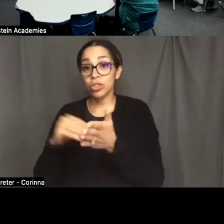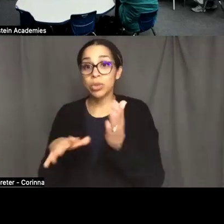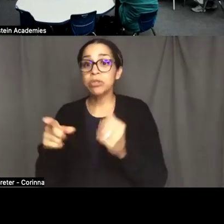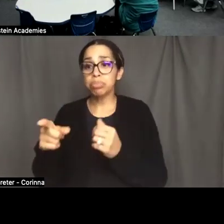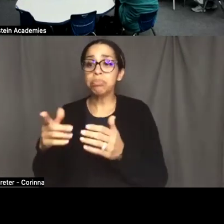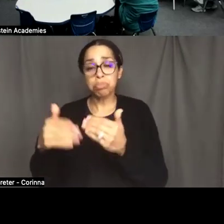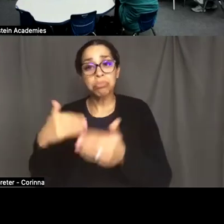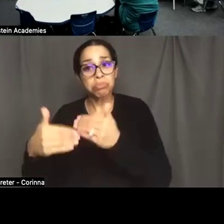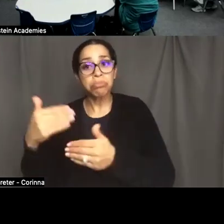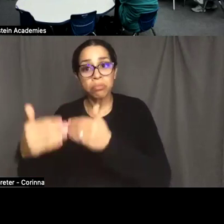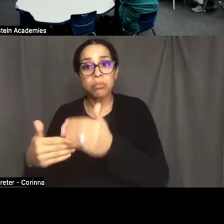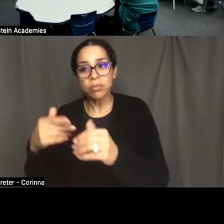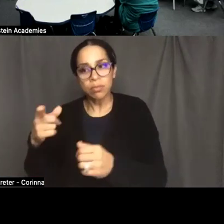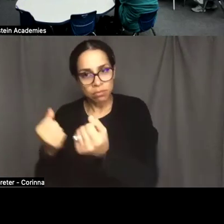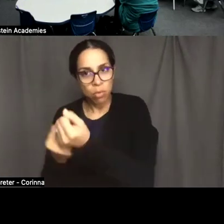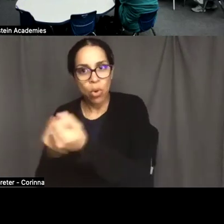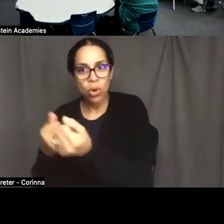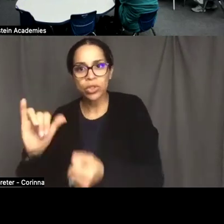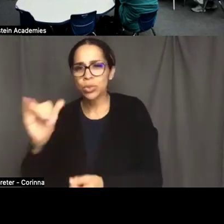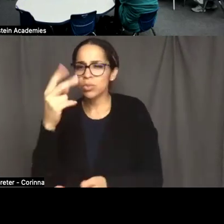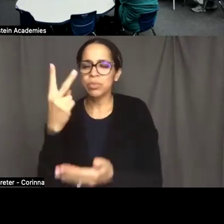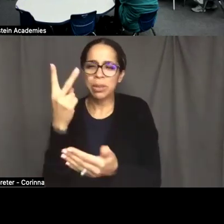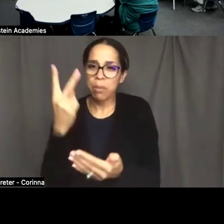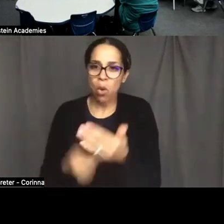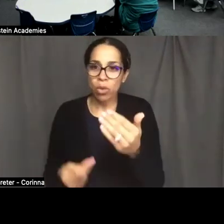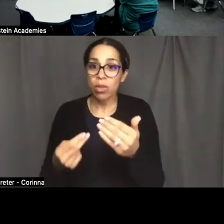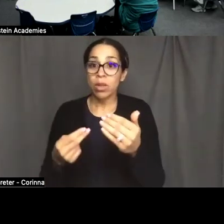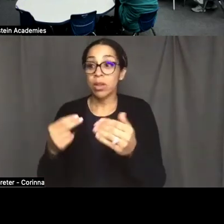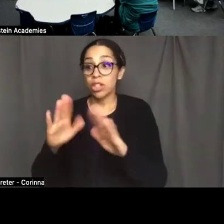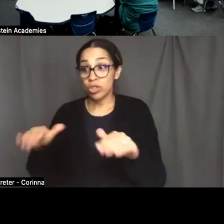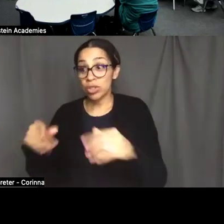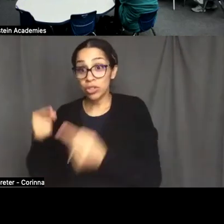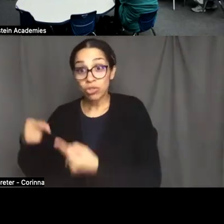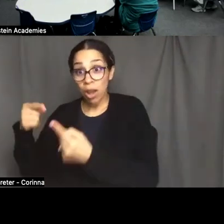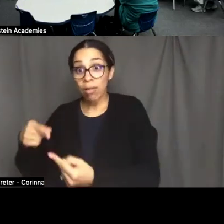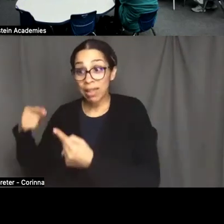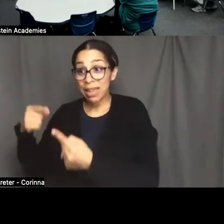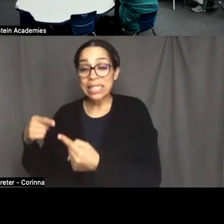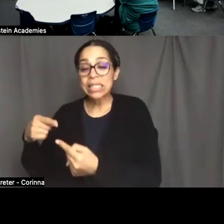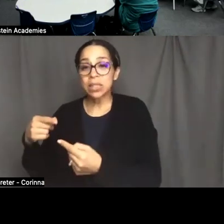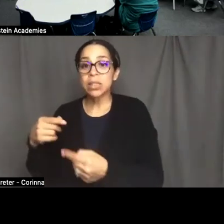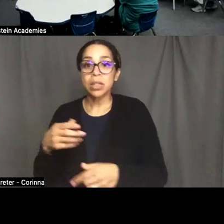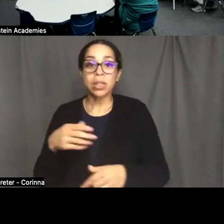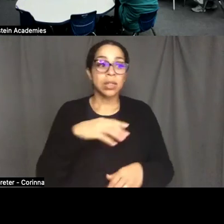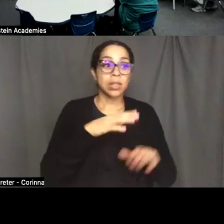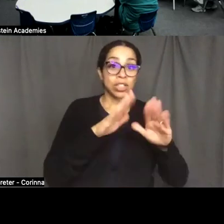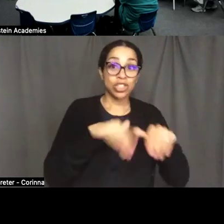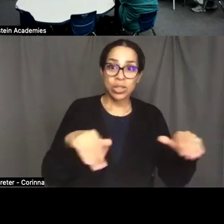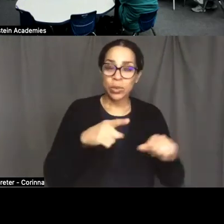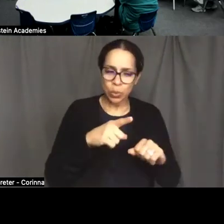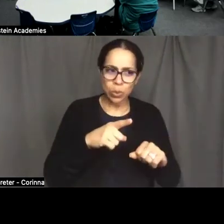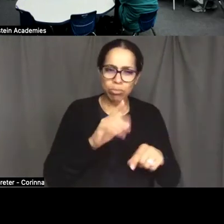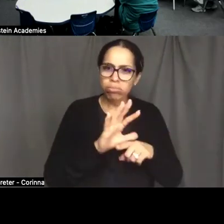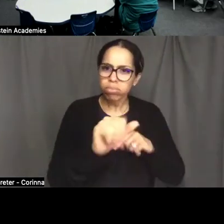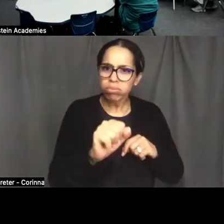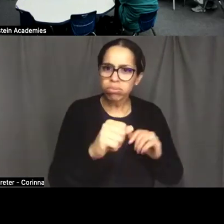so both sides, are really our kids that are struggling very much, and then our kids that are very, very high. They're both